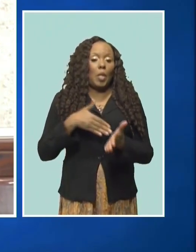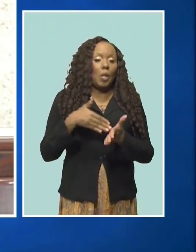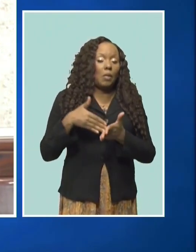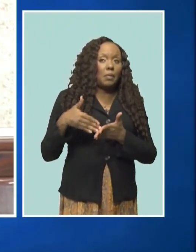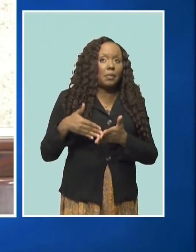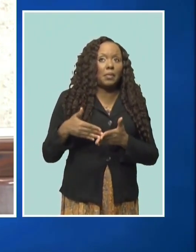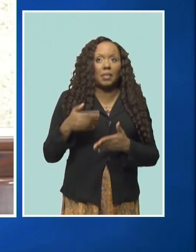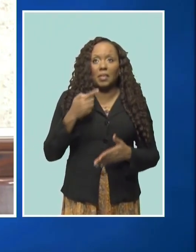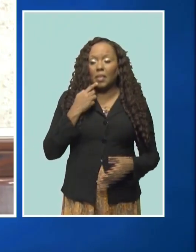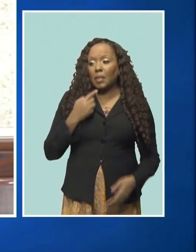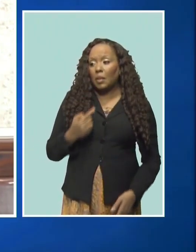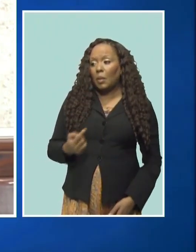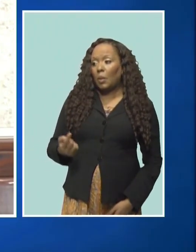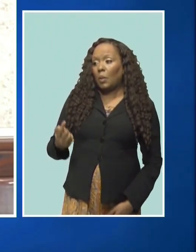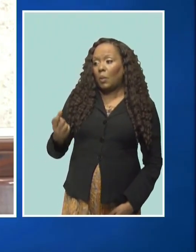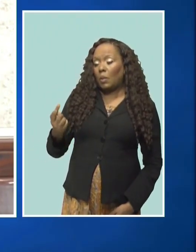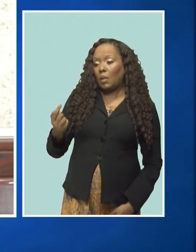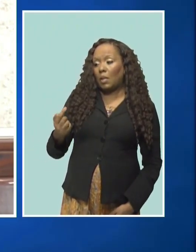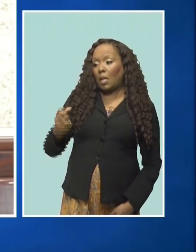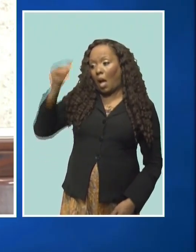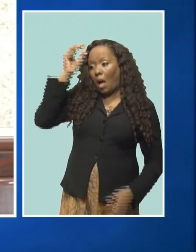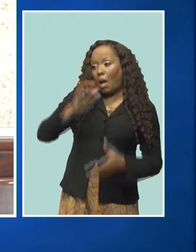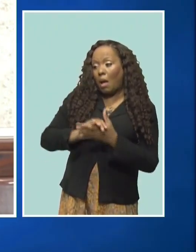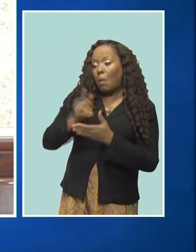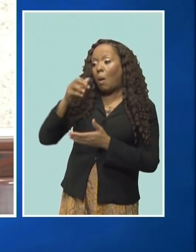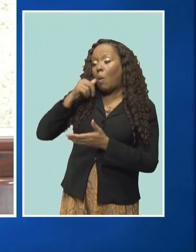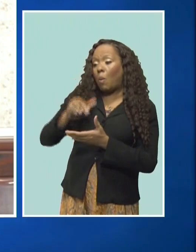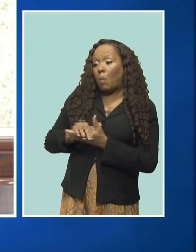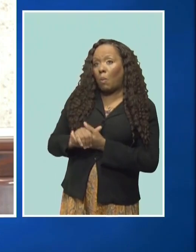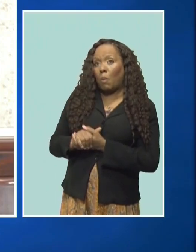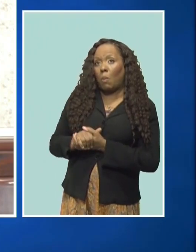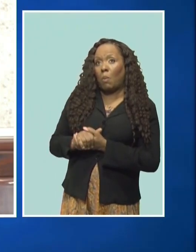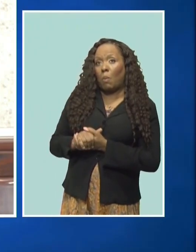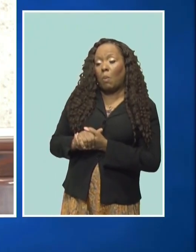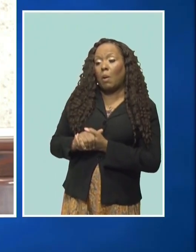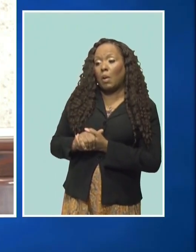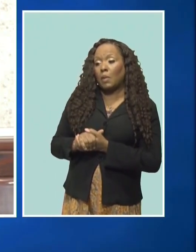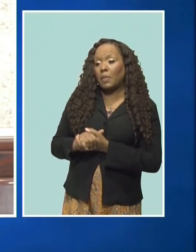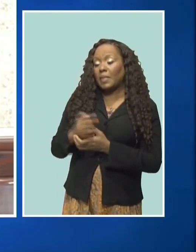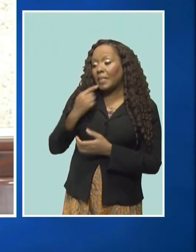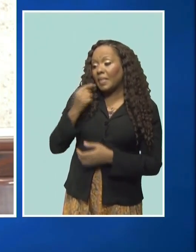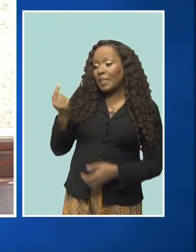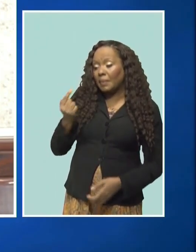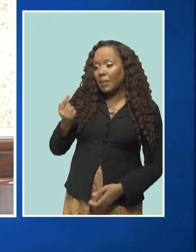one spouse making a comment, trying not to specify a particular gender.